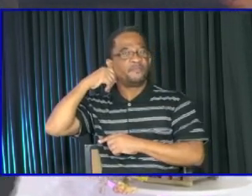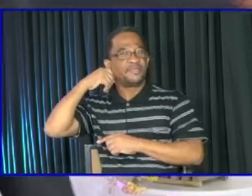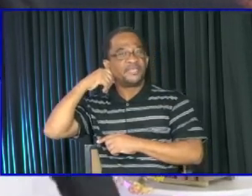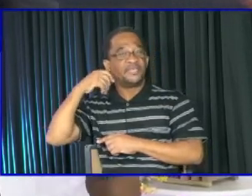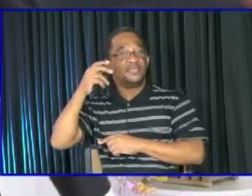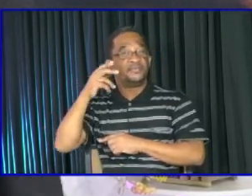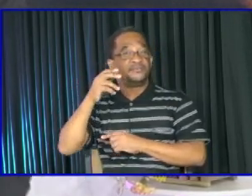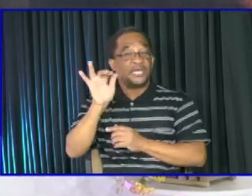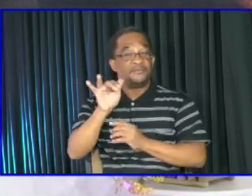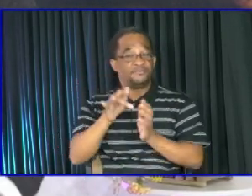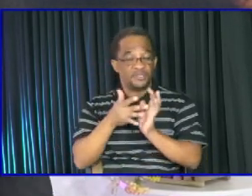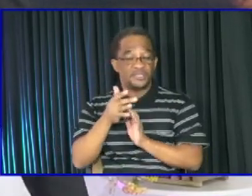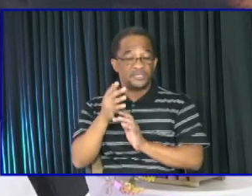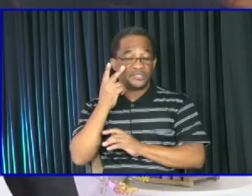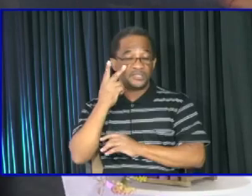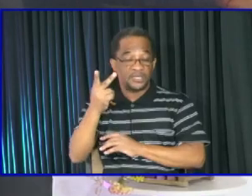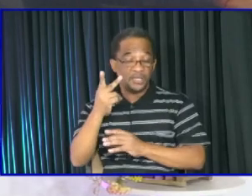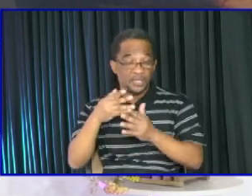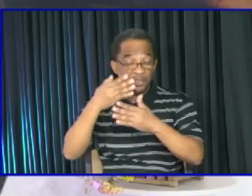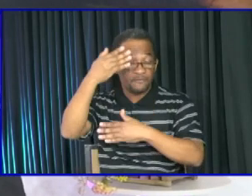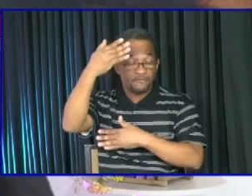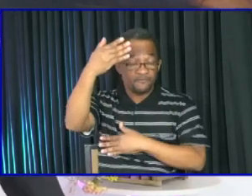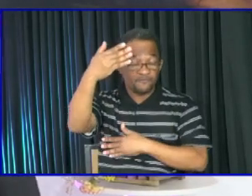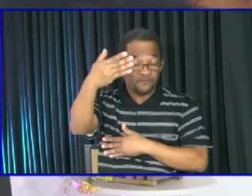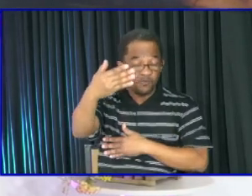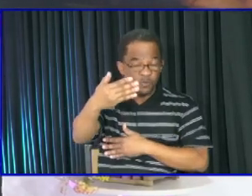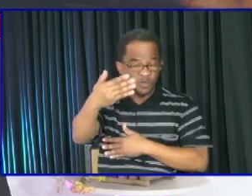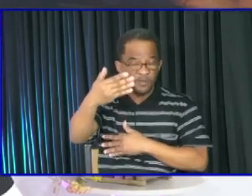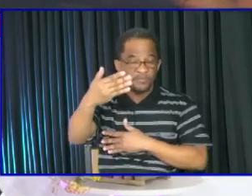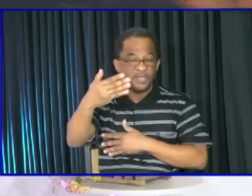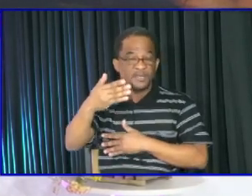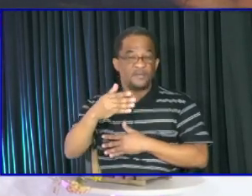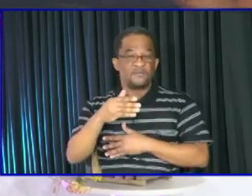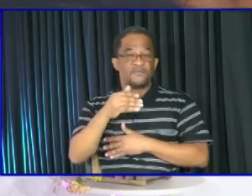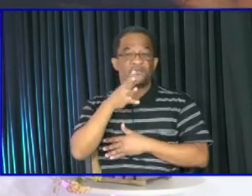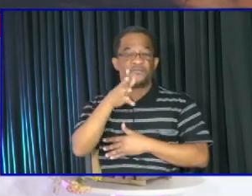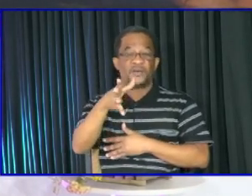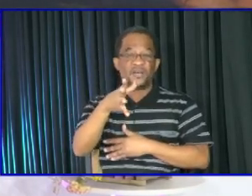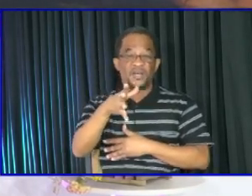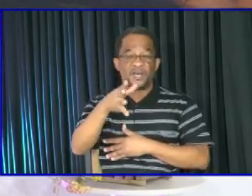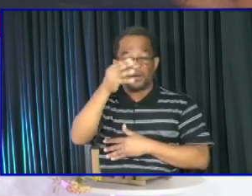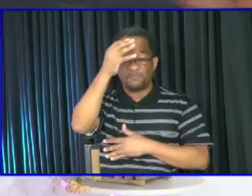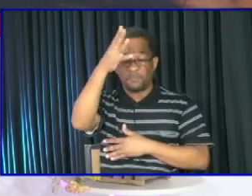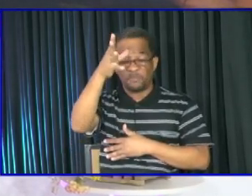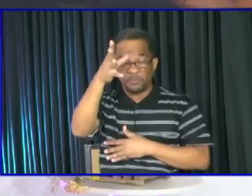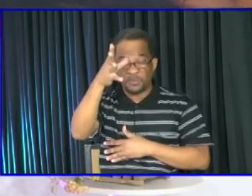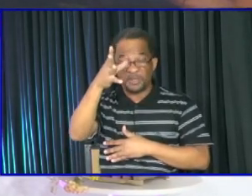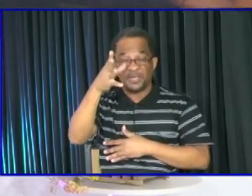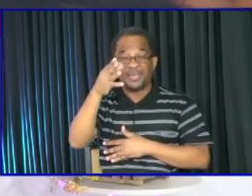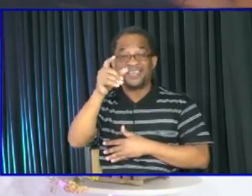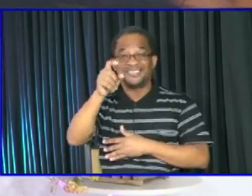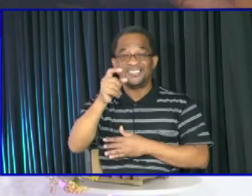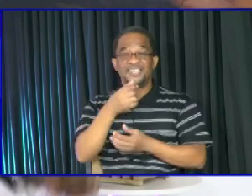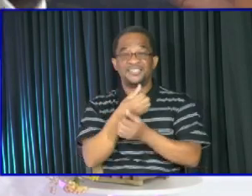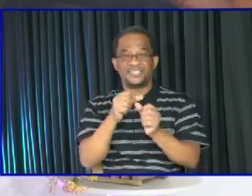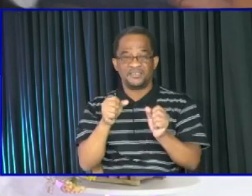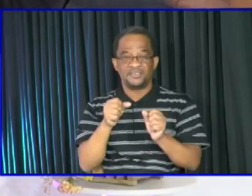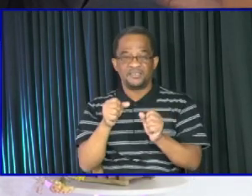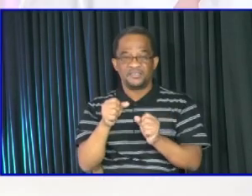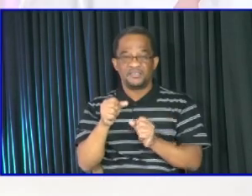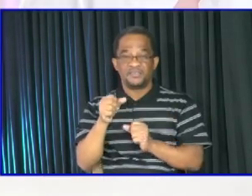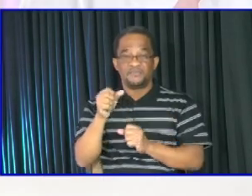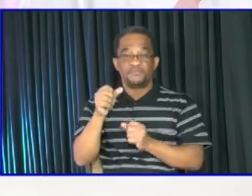coronavirus-infected mother and grandmother, father and grandfather, needed a savior. He could not come down because